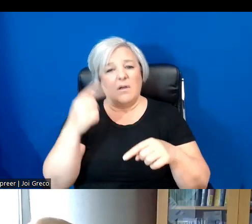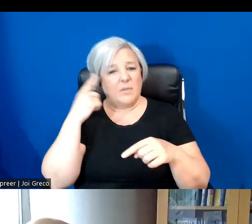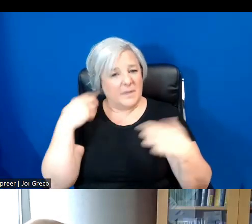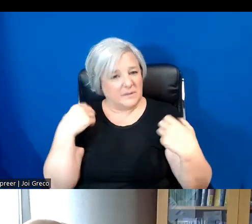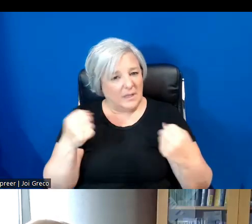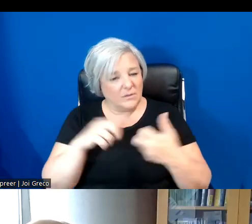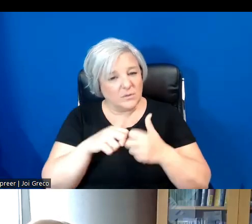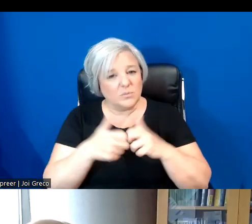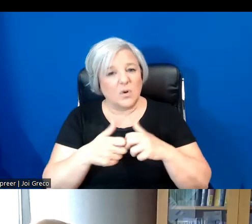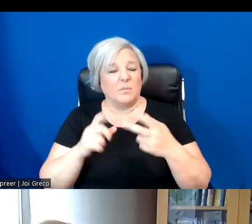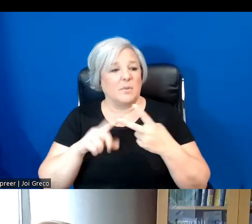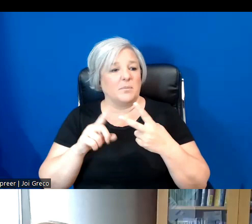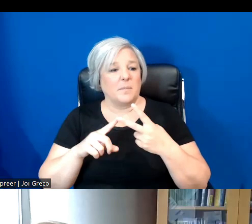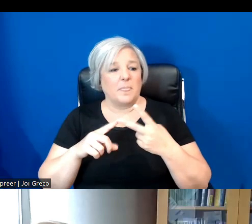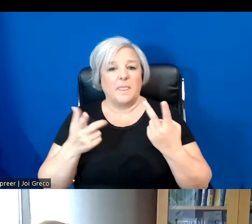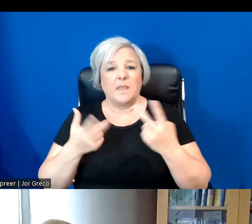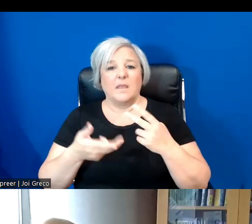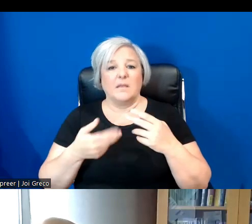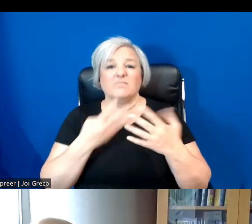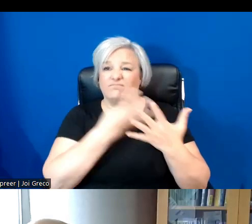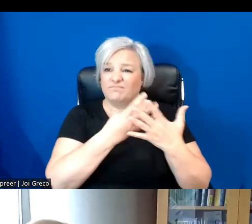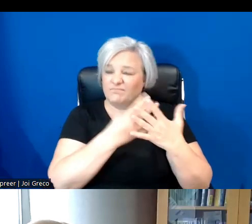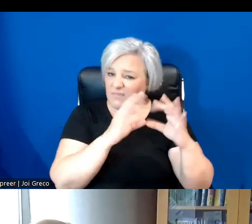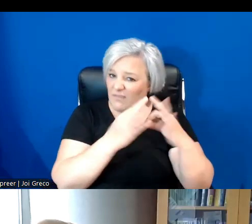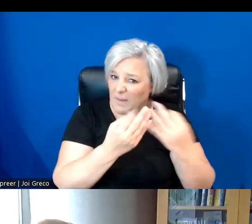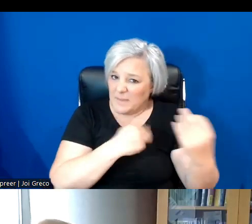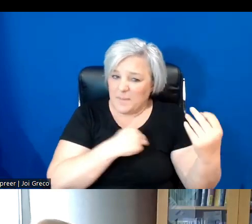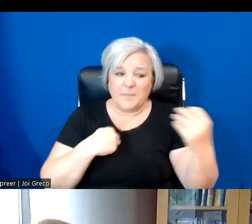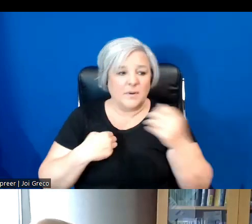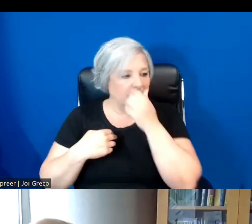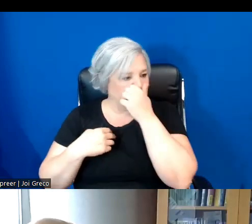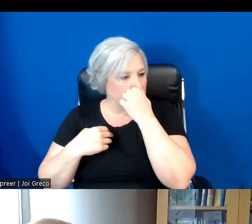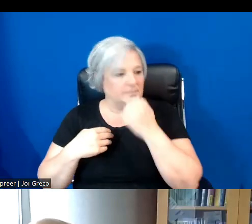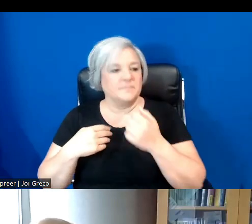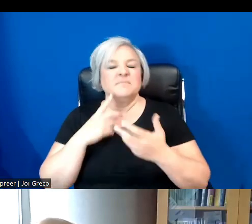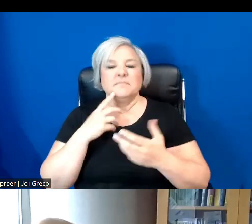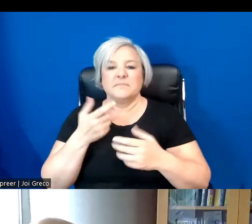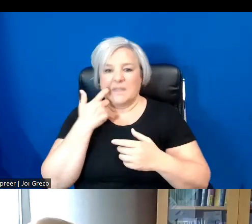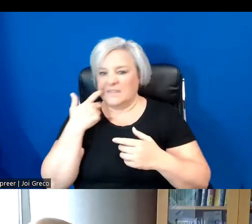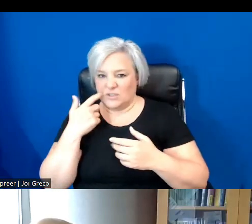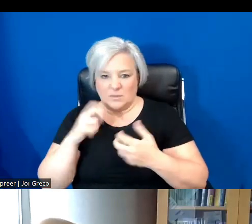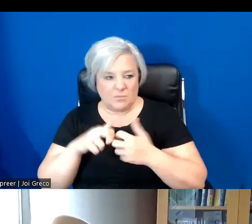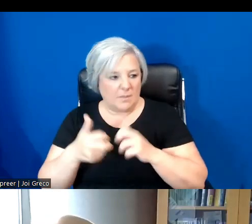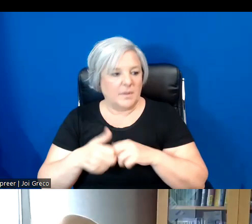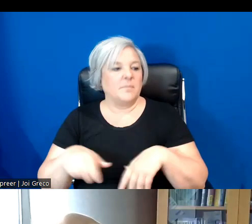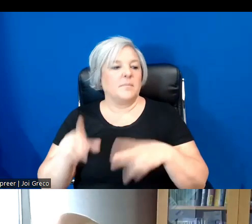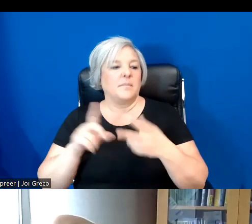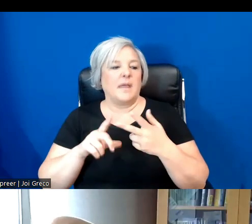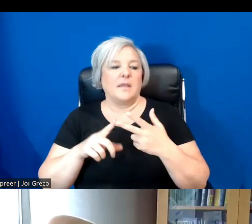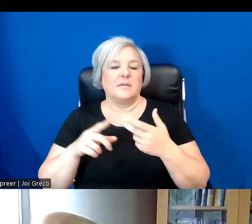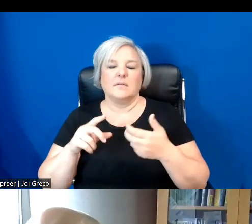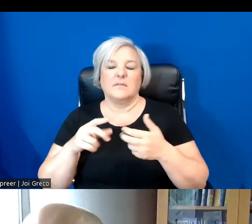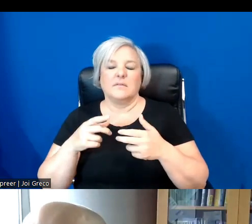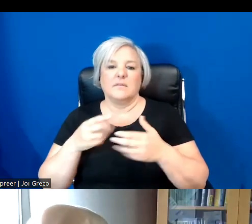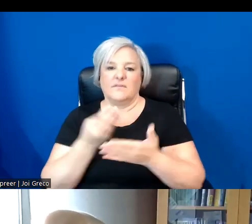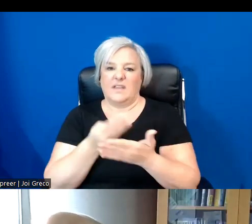illness, having an incarcerated relative, experiences of substance abuse, and financial issues. So it really starts helping